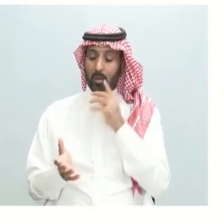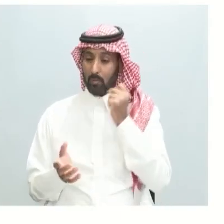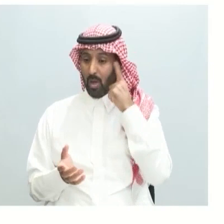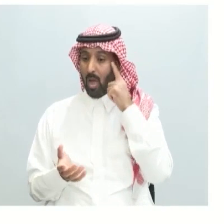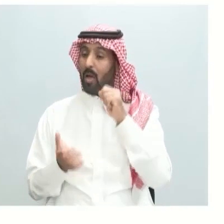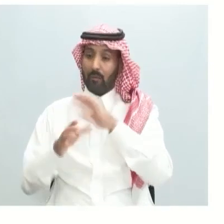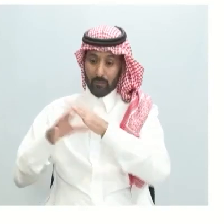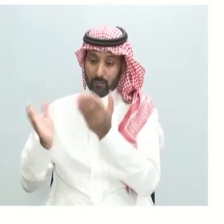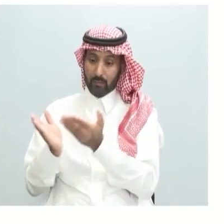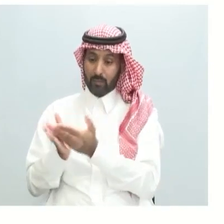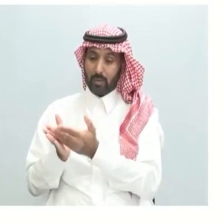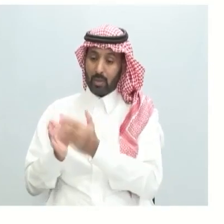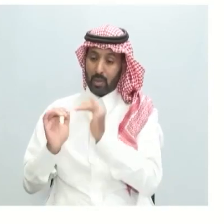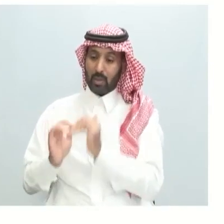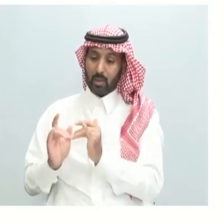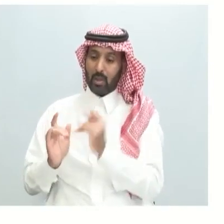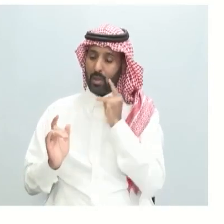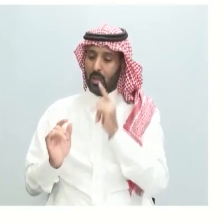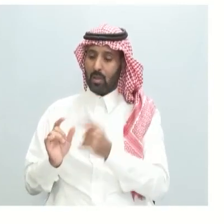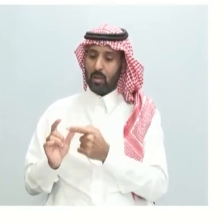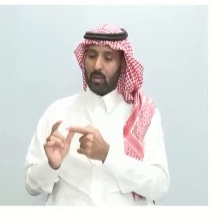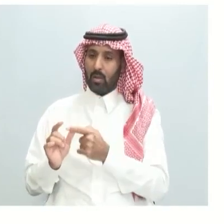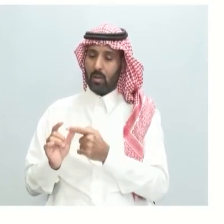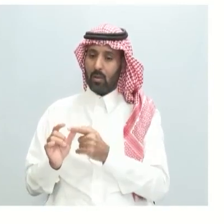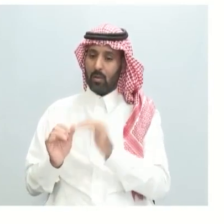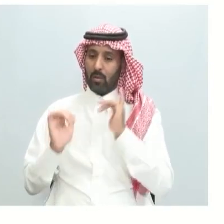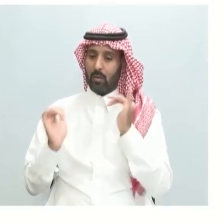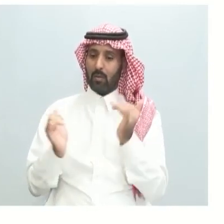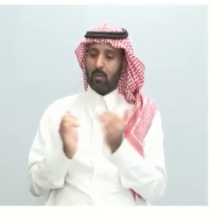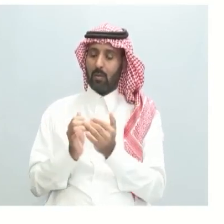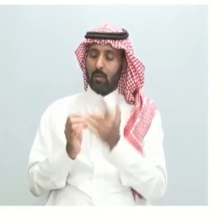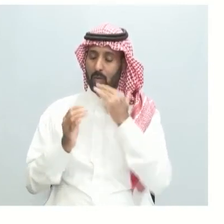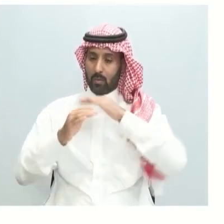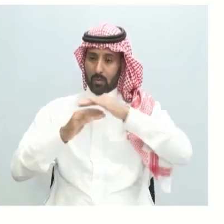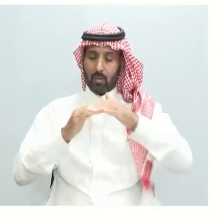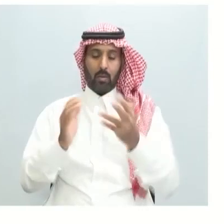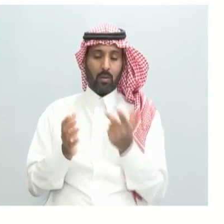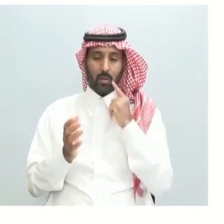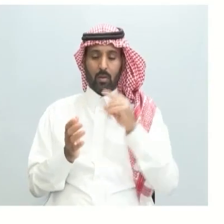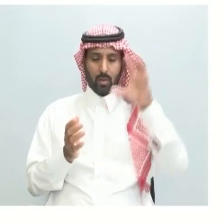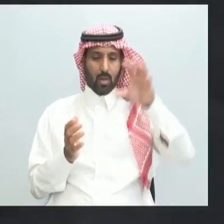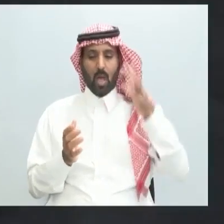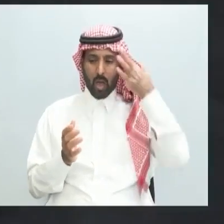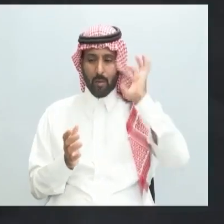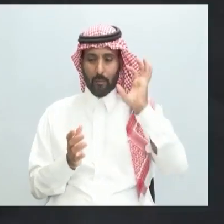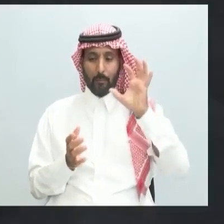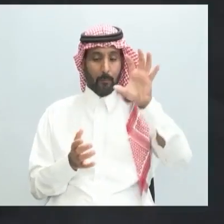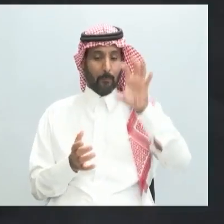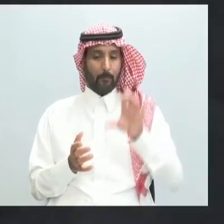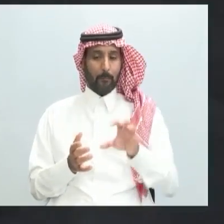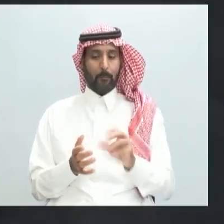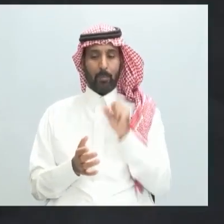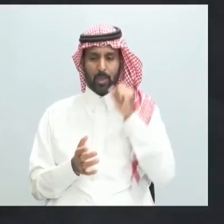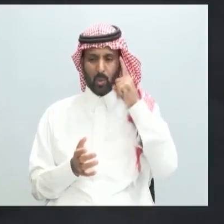famous rooms? Yeah, of course, the most famous room there is the main hall. So you can fill this chart